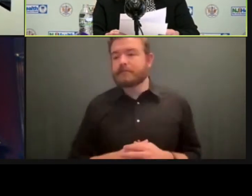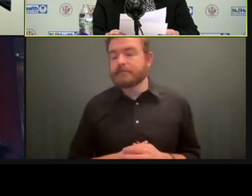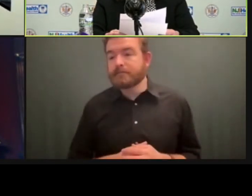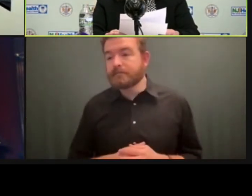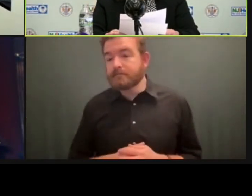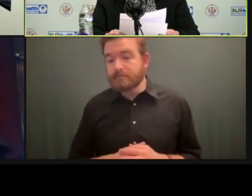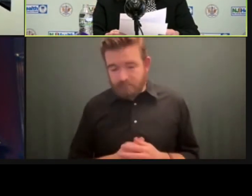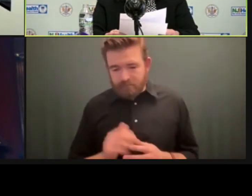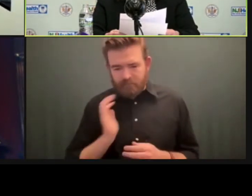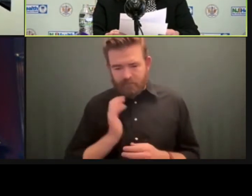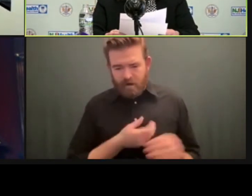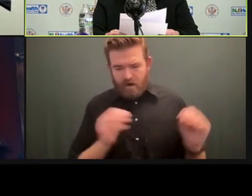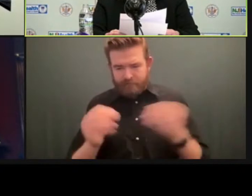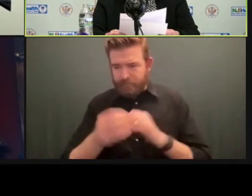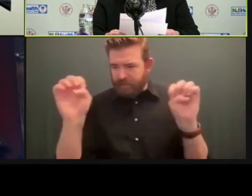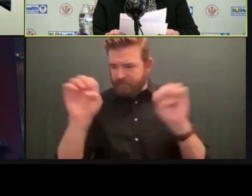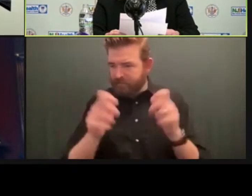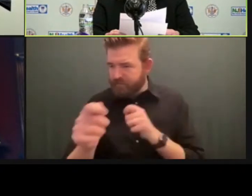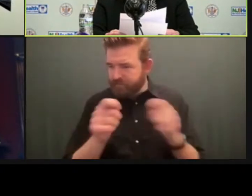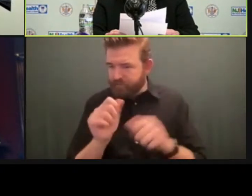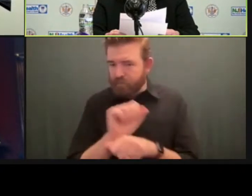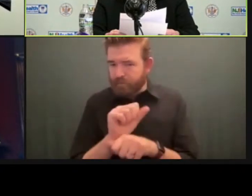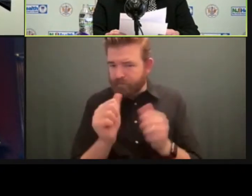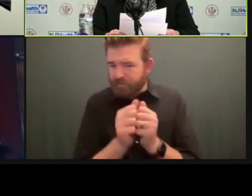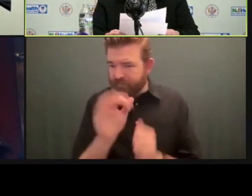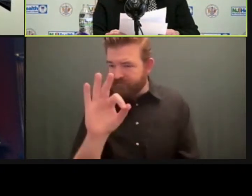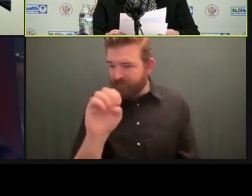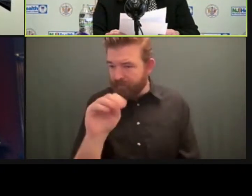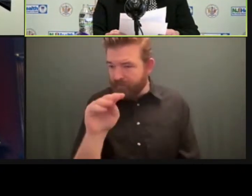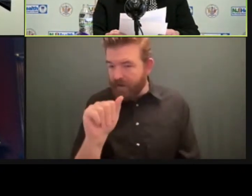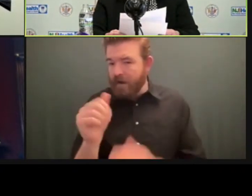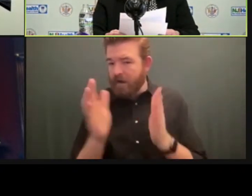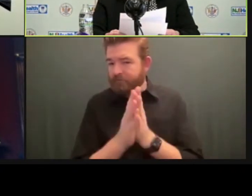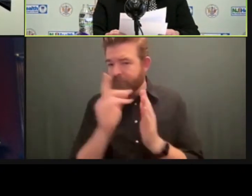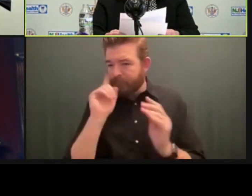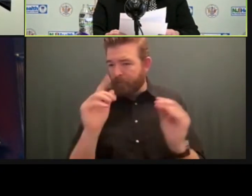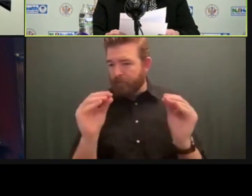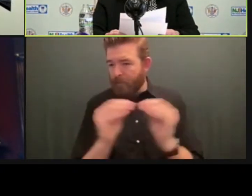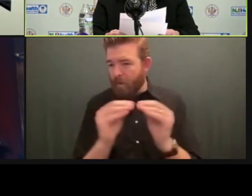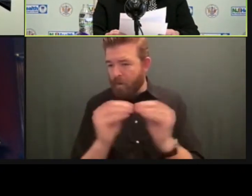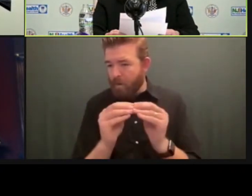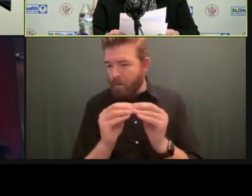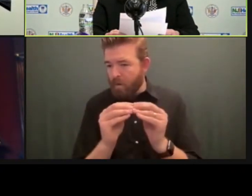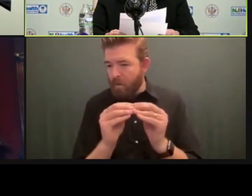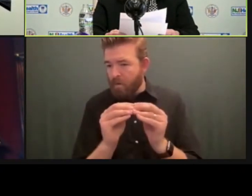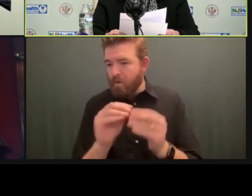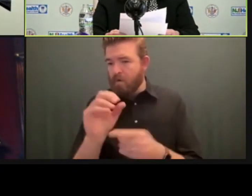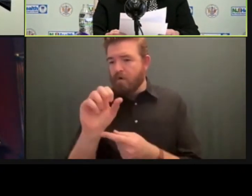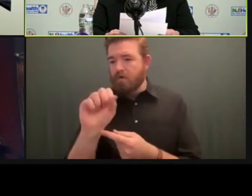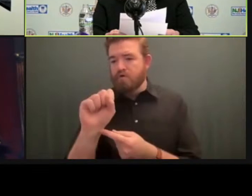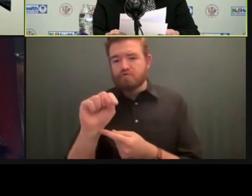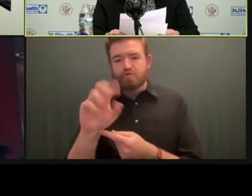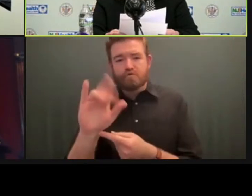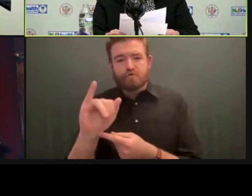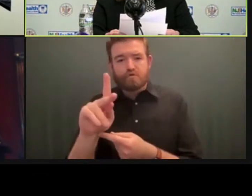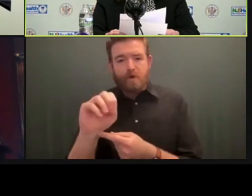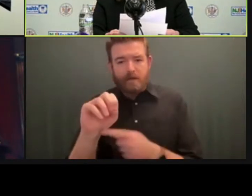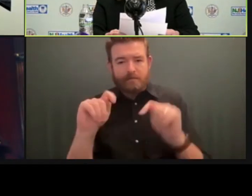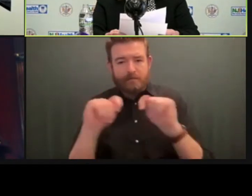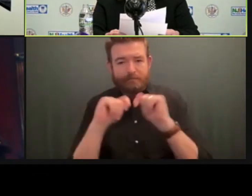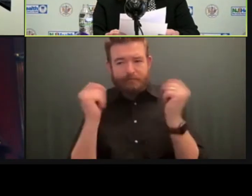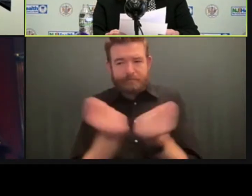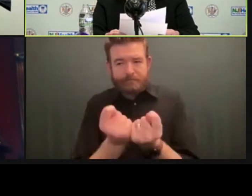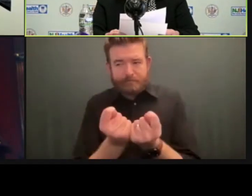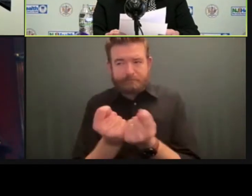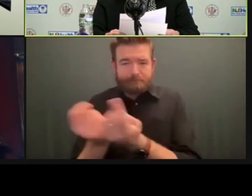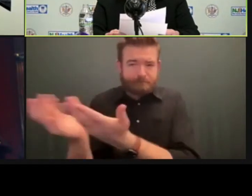requests for federal strike teams to support hospitals and with the New Jersey National Guard for strike teams for